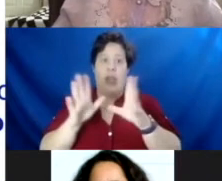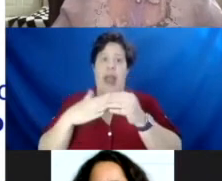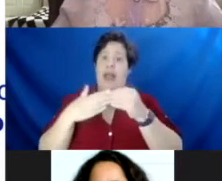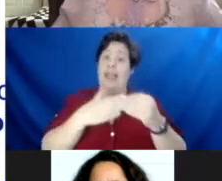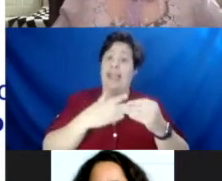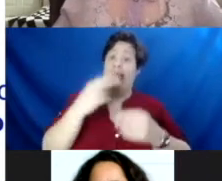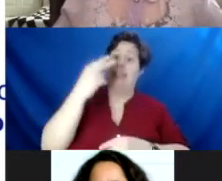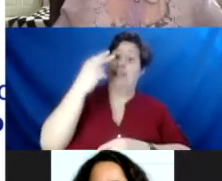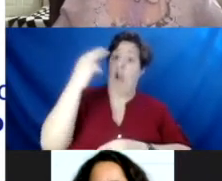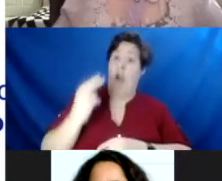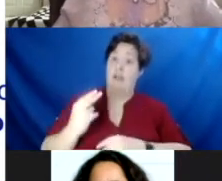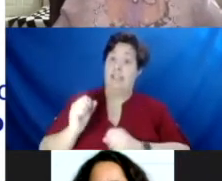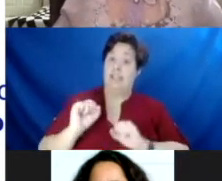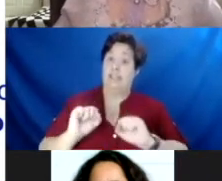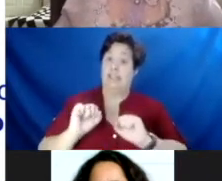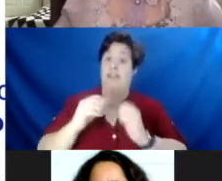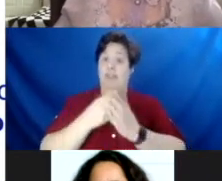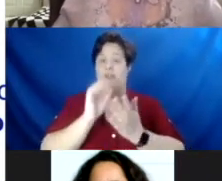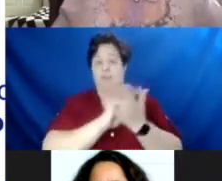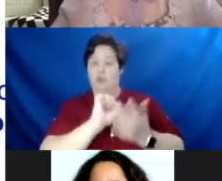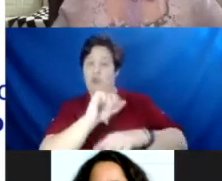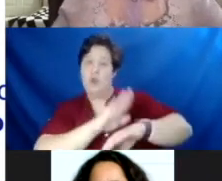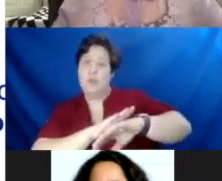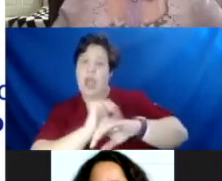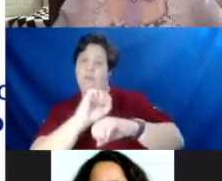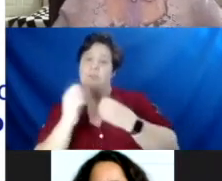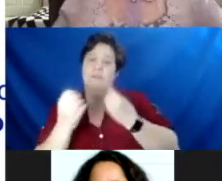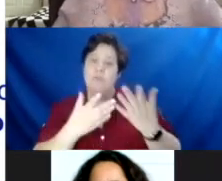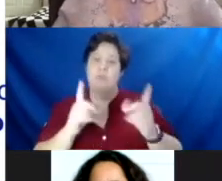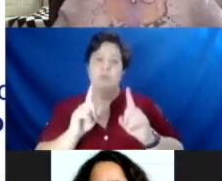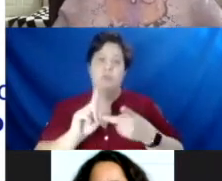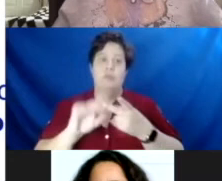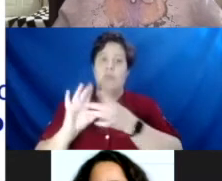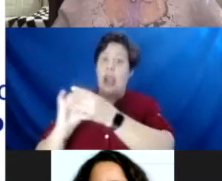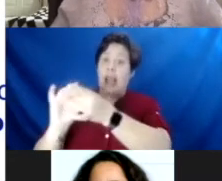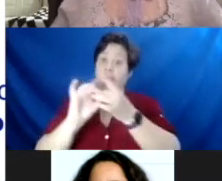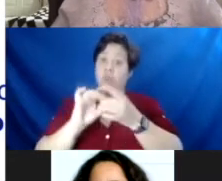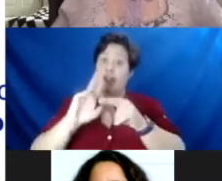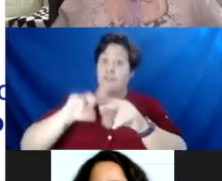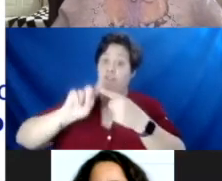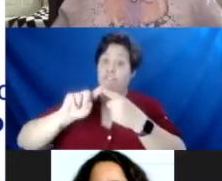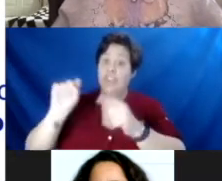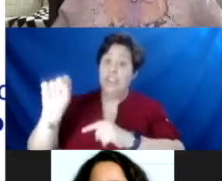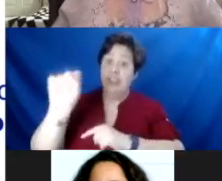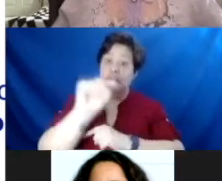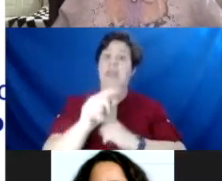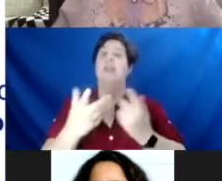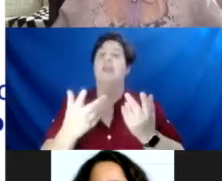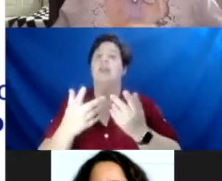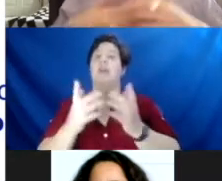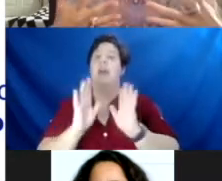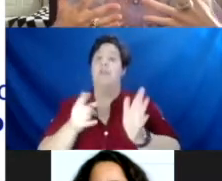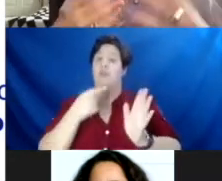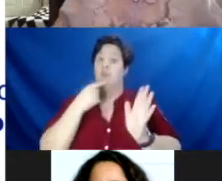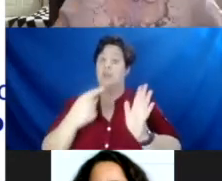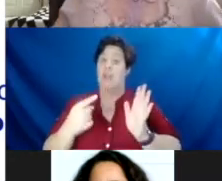fee. So again, your time, your contribution, collaborators fees. I must say that